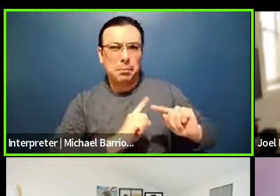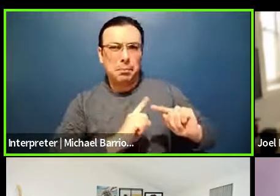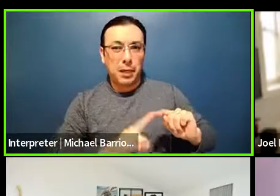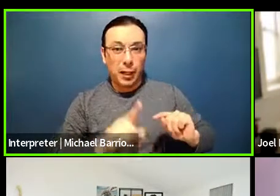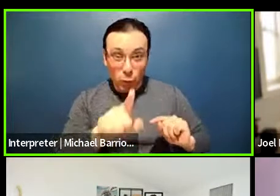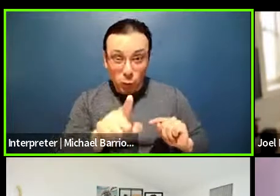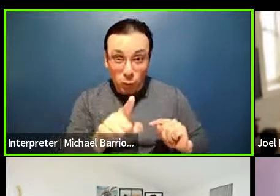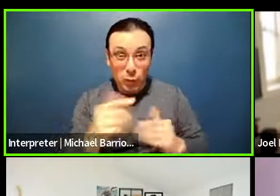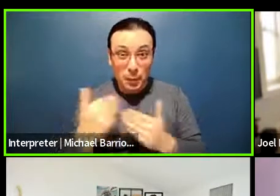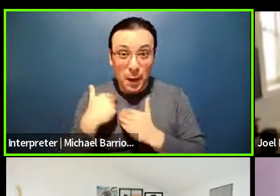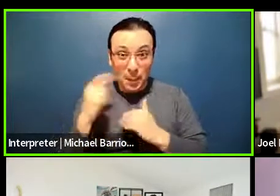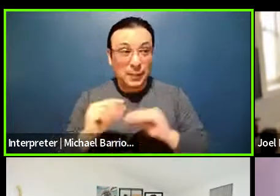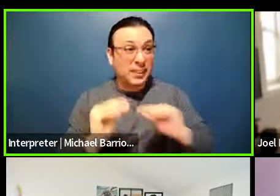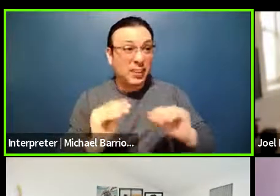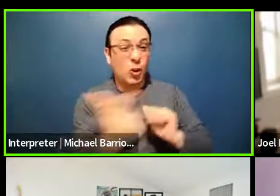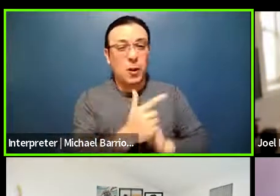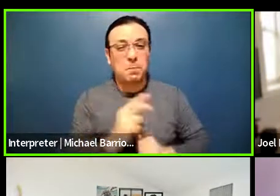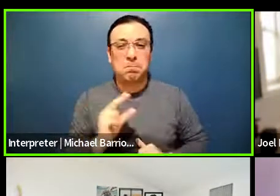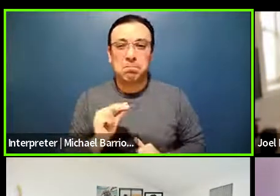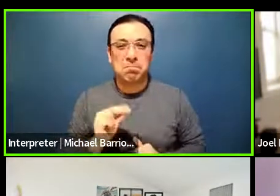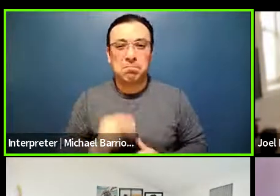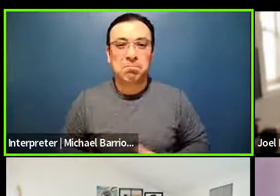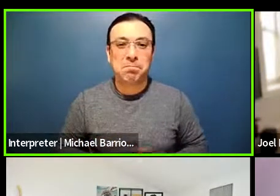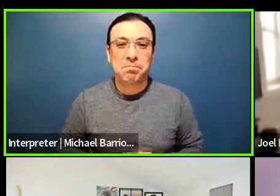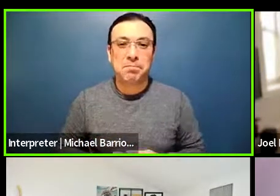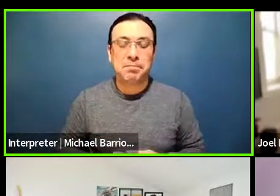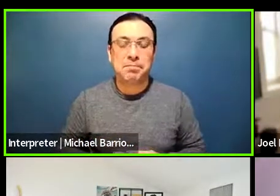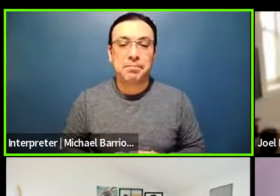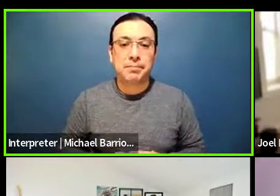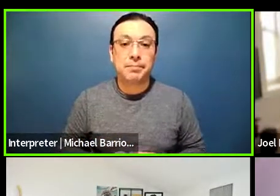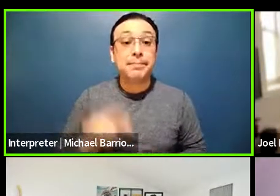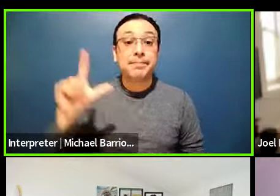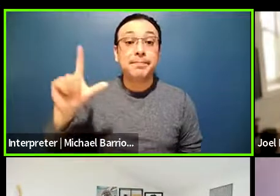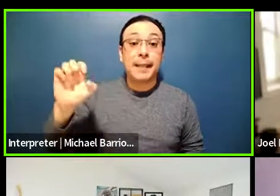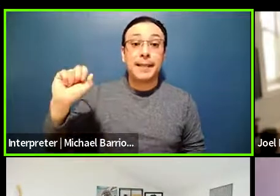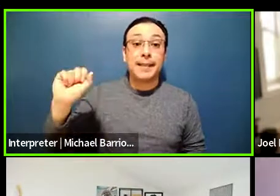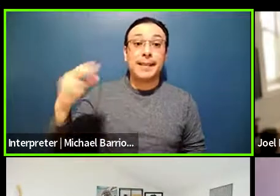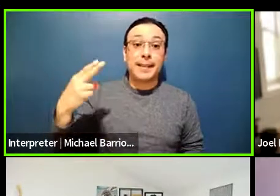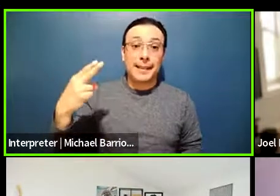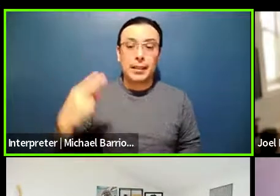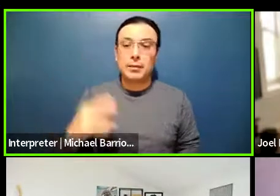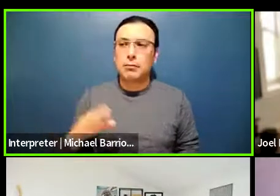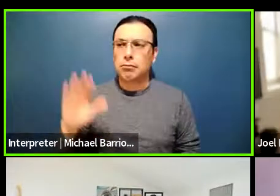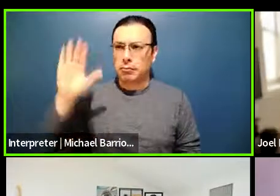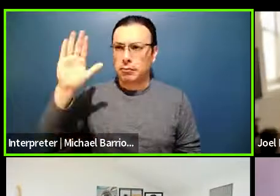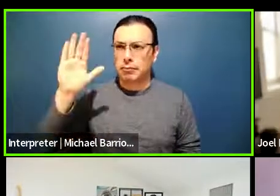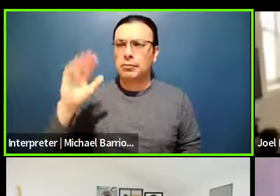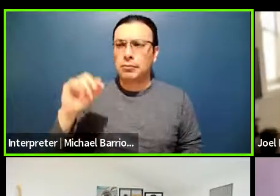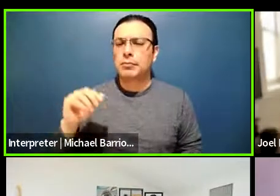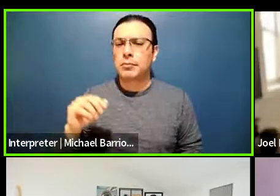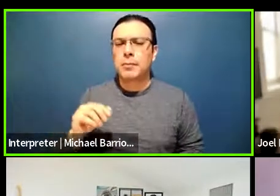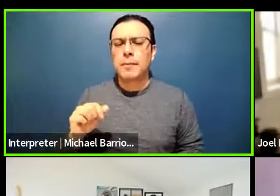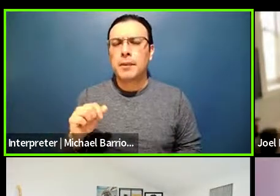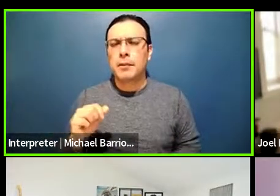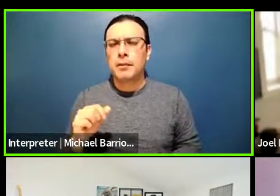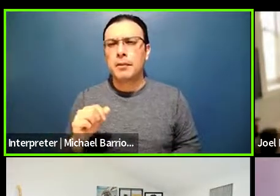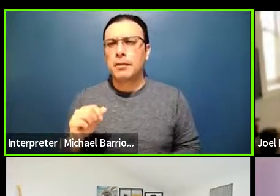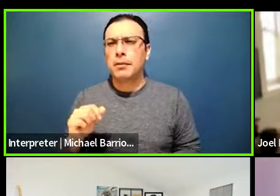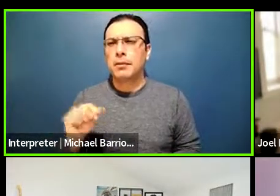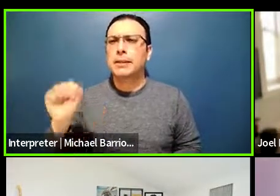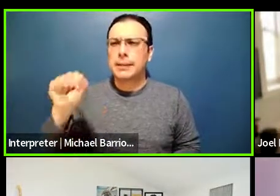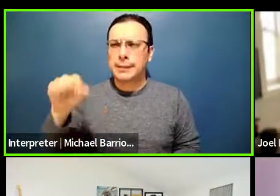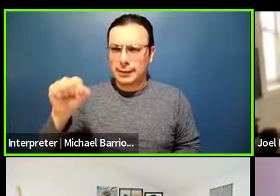I'll just jump in and say that I think it should also be noted that there is a tension, I guess,